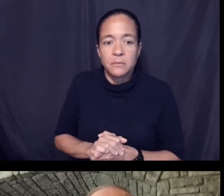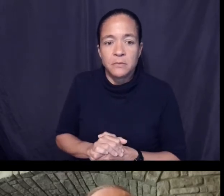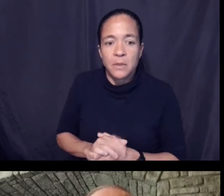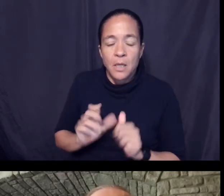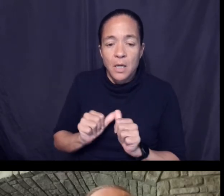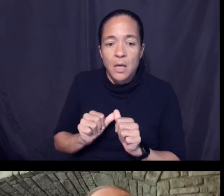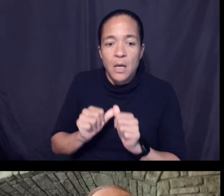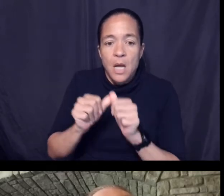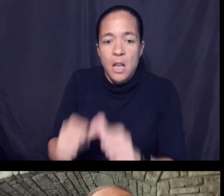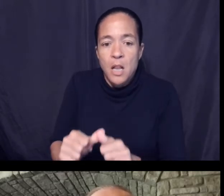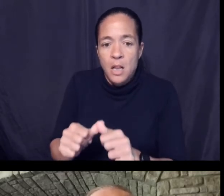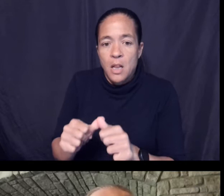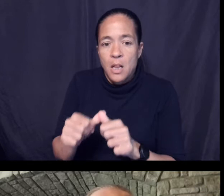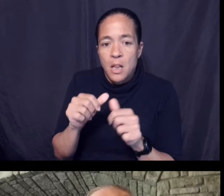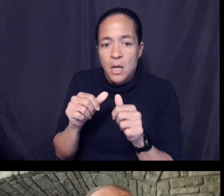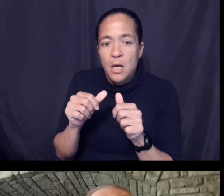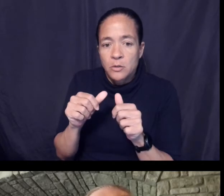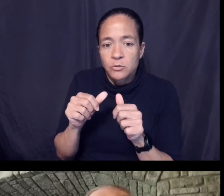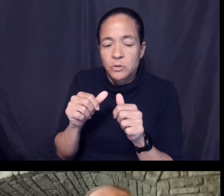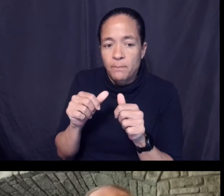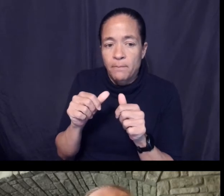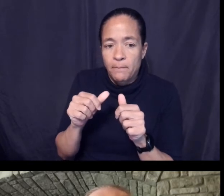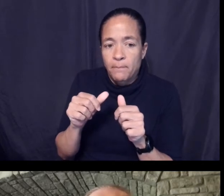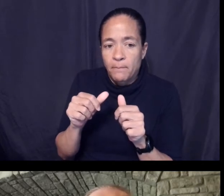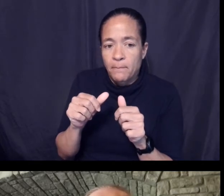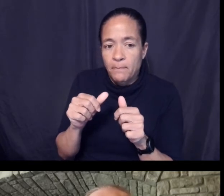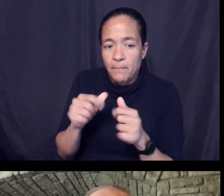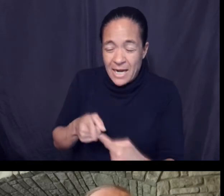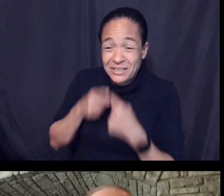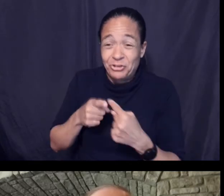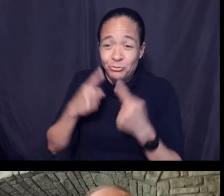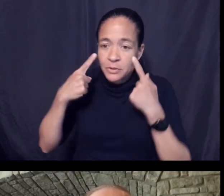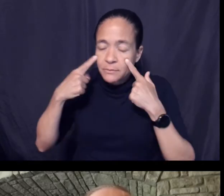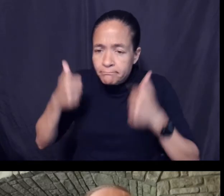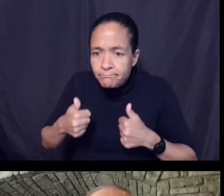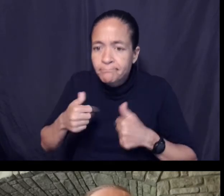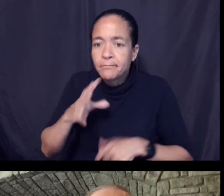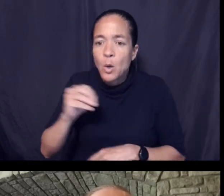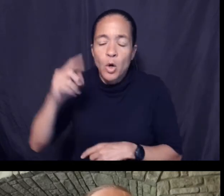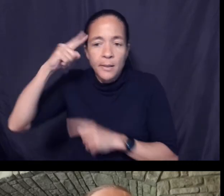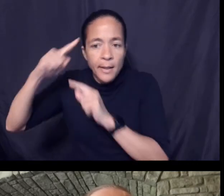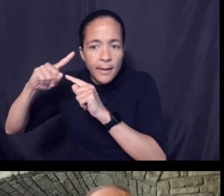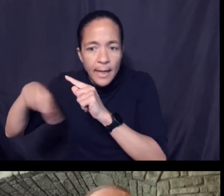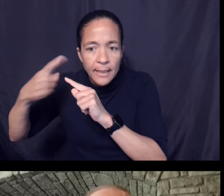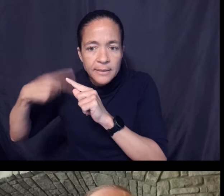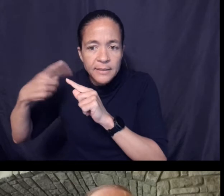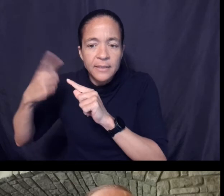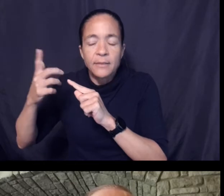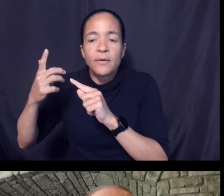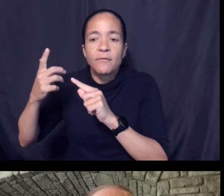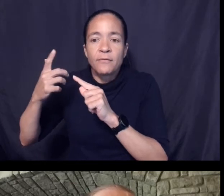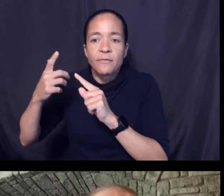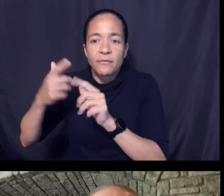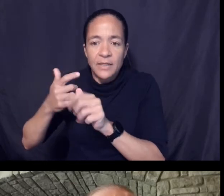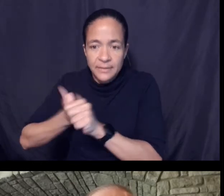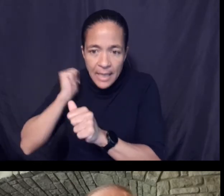long-term sequelae include vision loss from chorioretinitis, cognitive delay, as well as motor delay